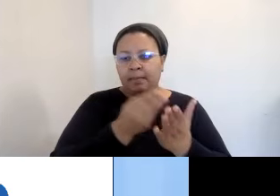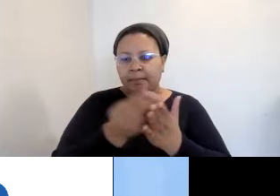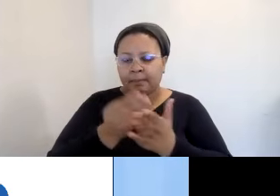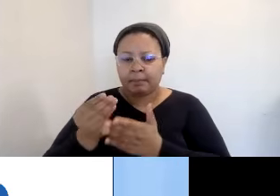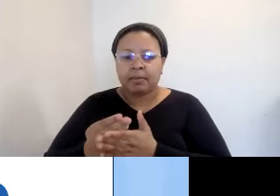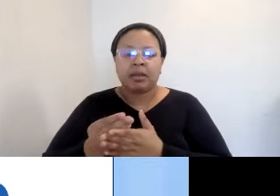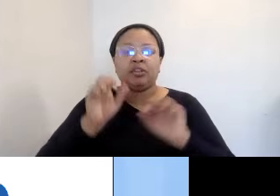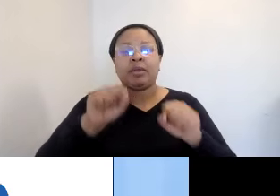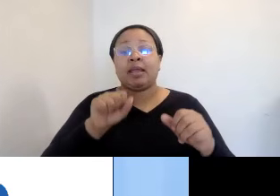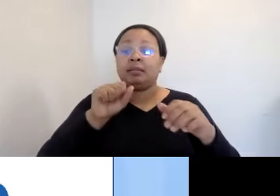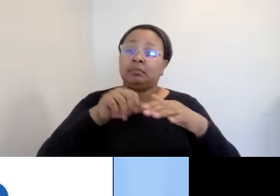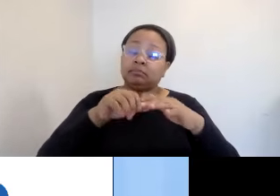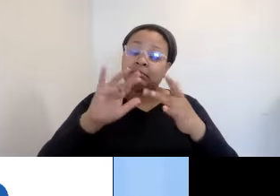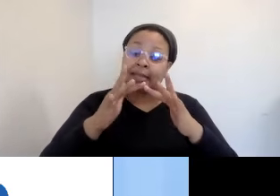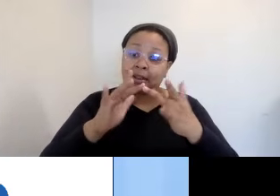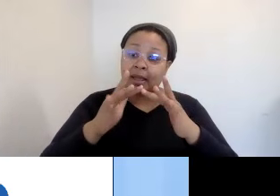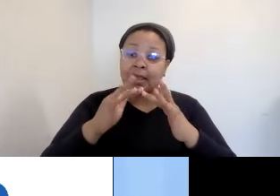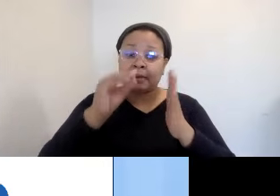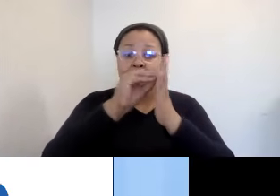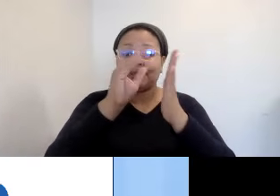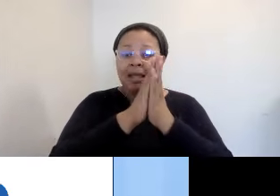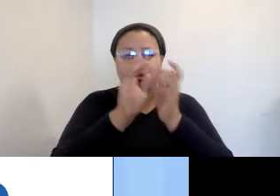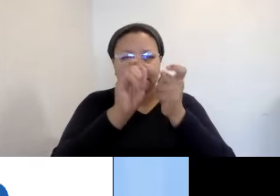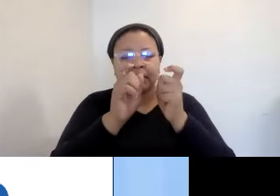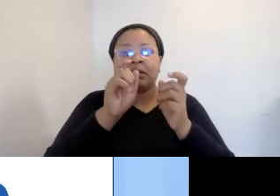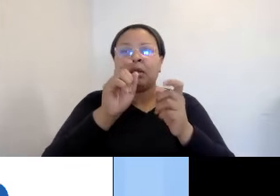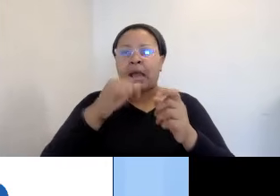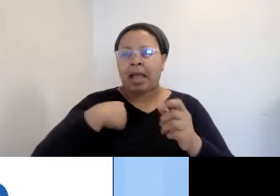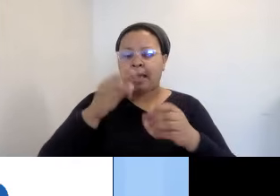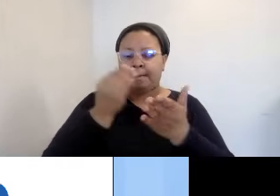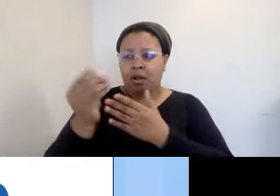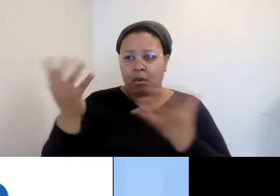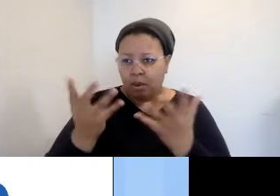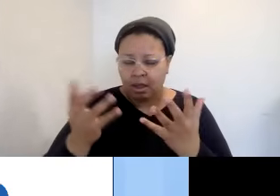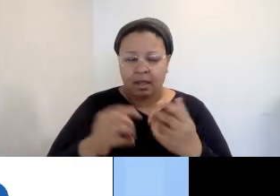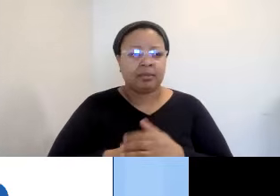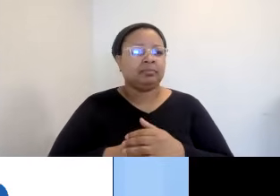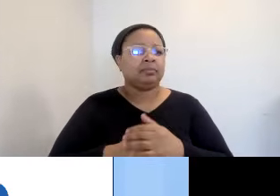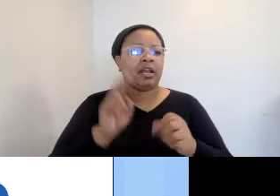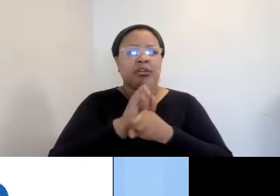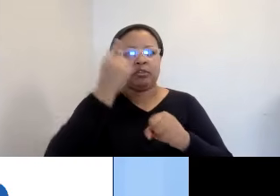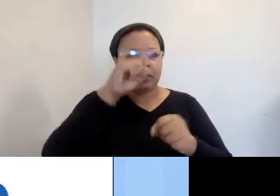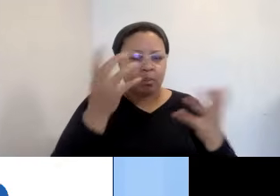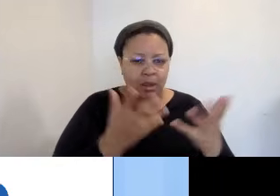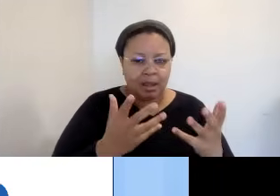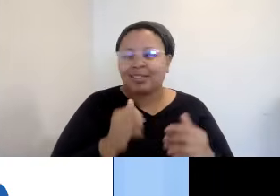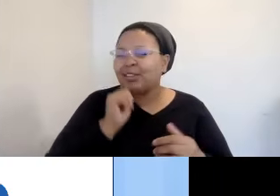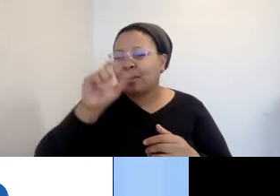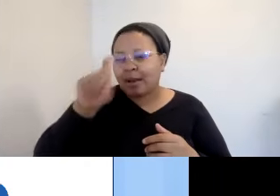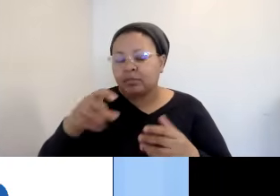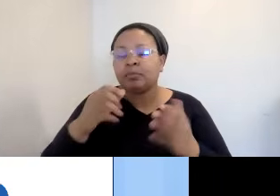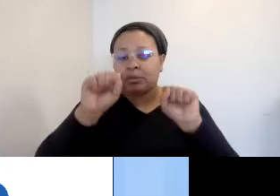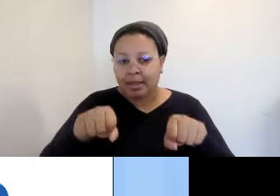that expense, what that expense was for, etc. You're more than welcome to do that. There's no commingling of funds with